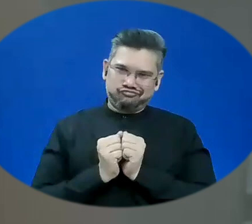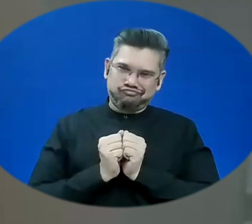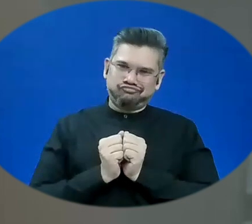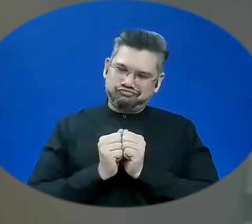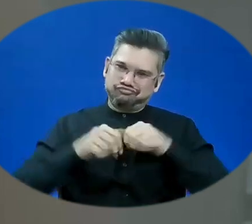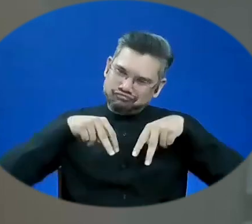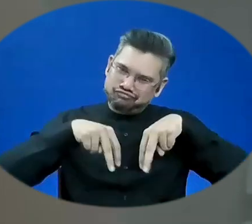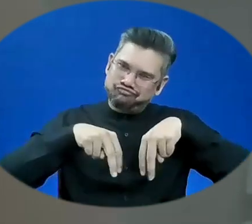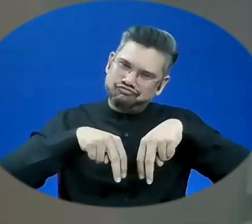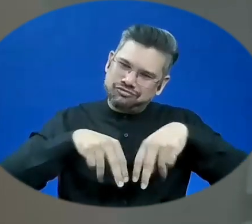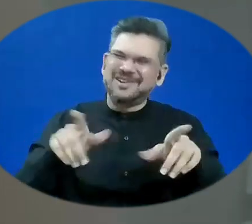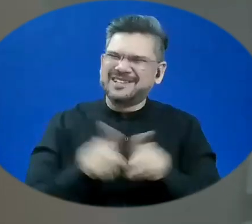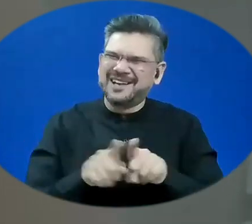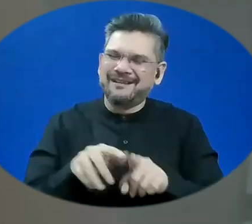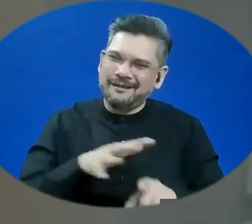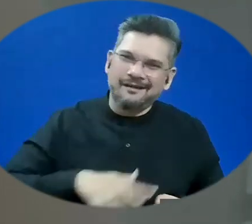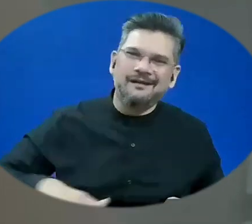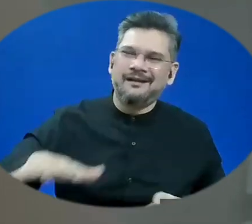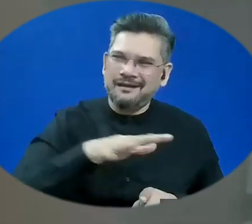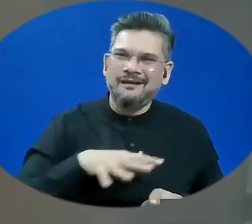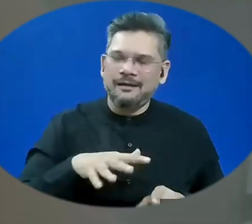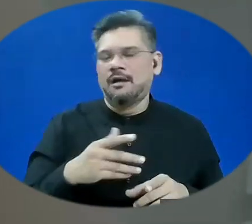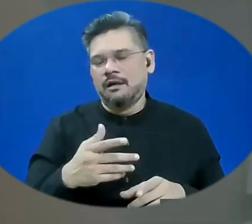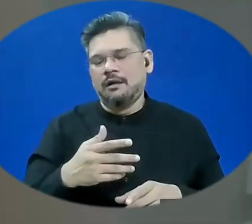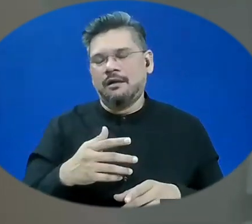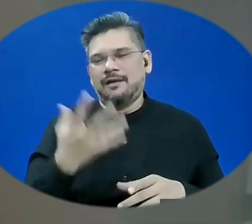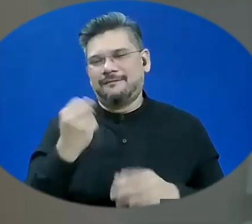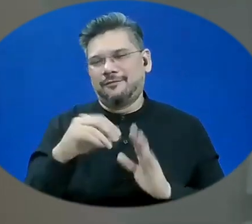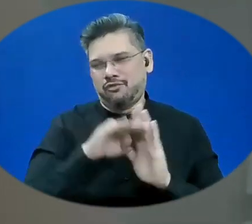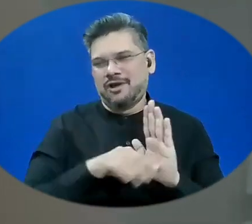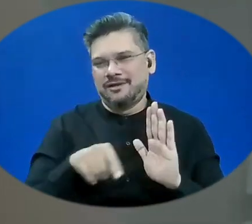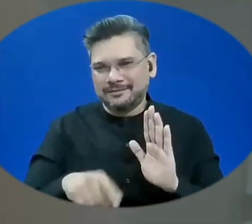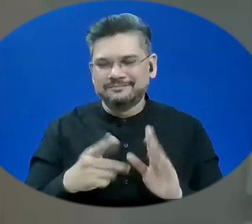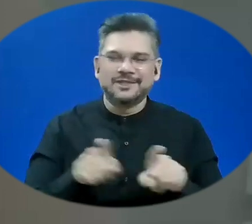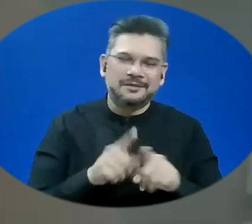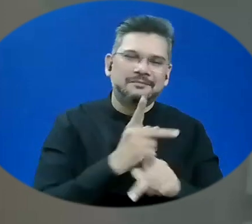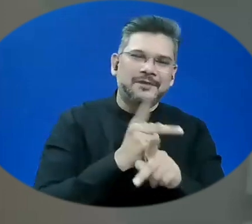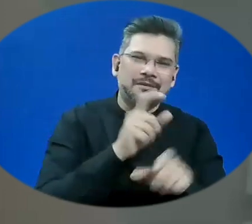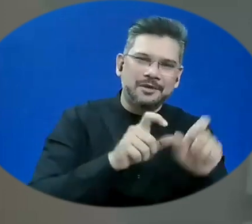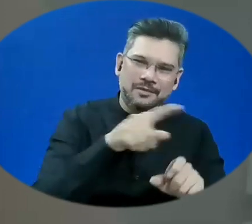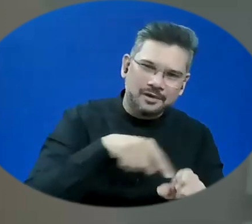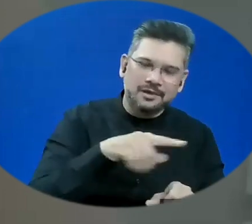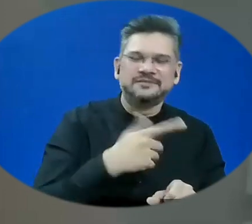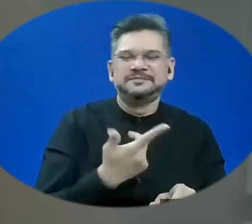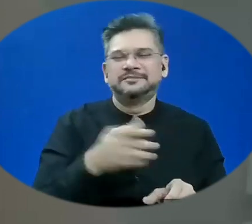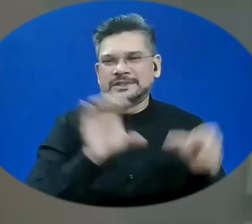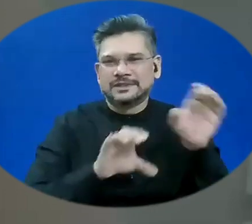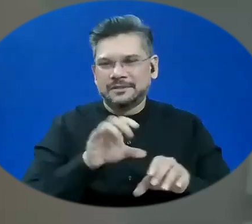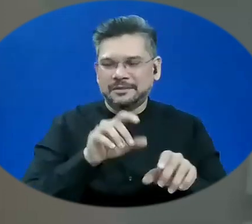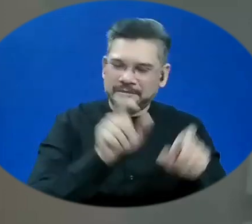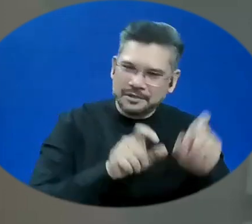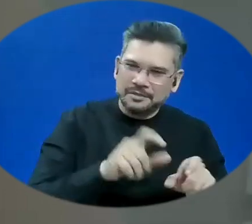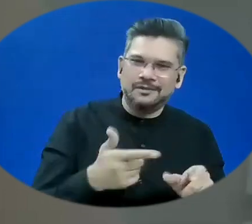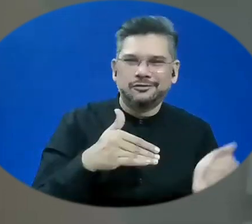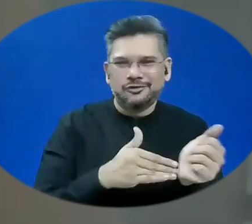or they were people living with dementia and their caregivers, scientists, doctors, nurses,